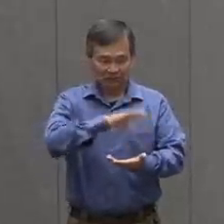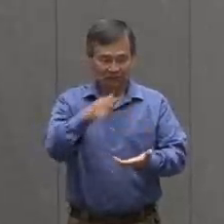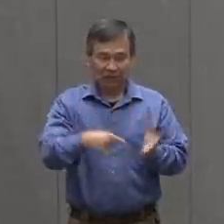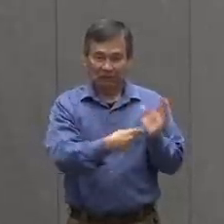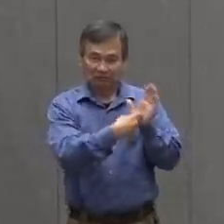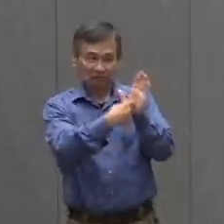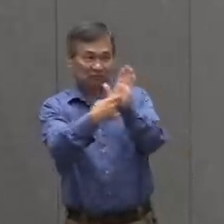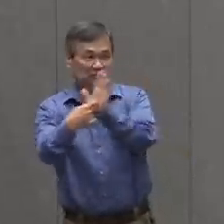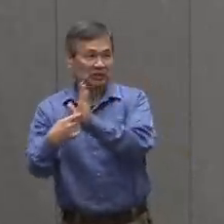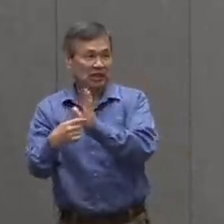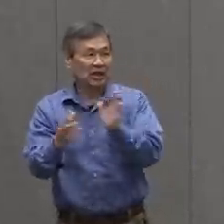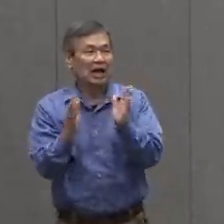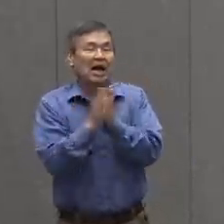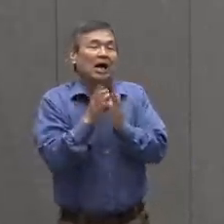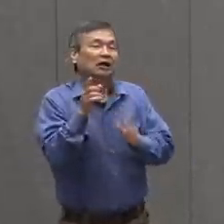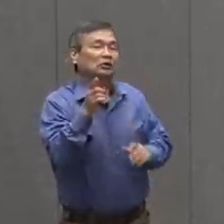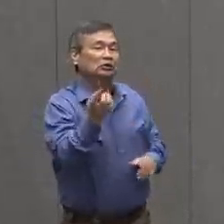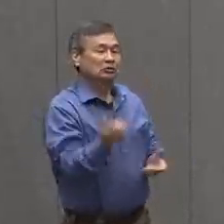examine, and